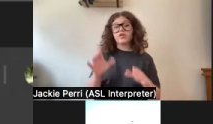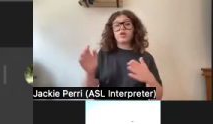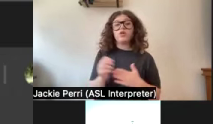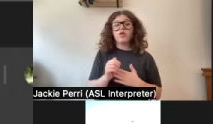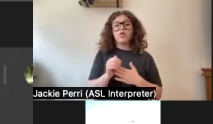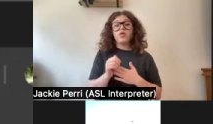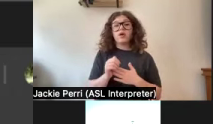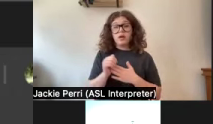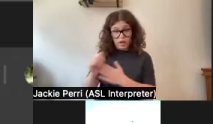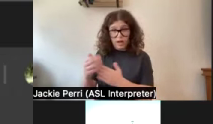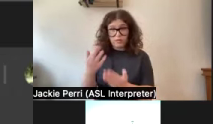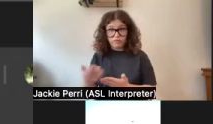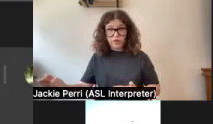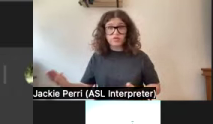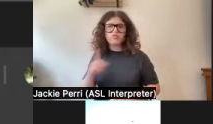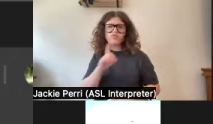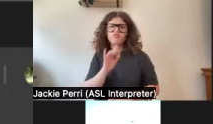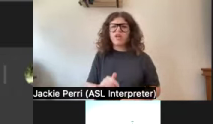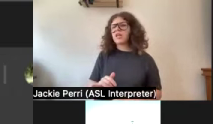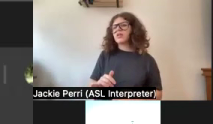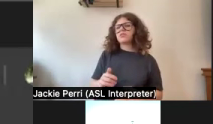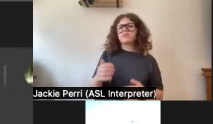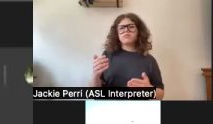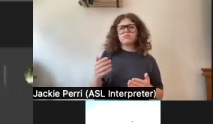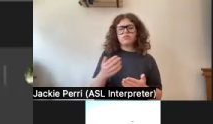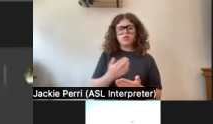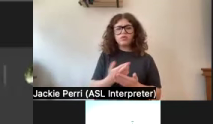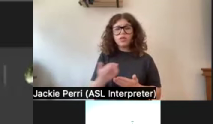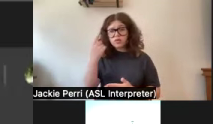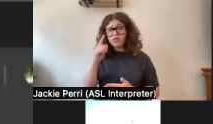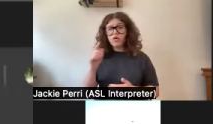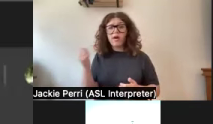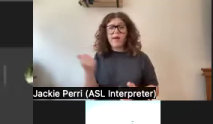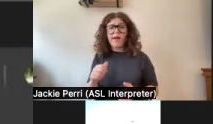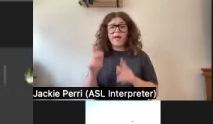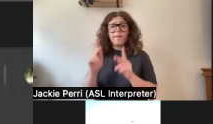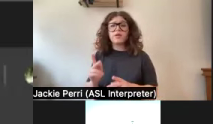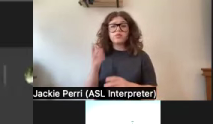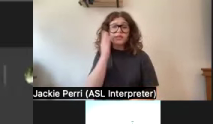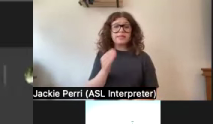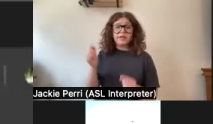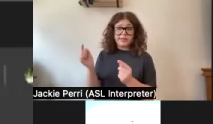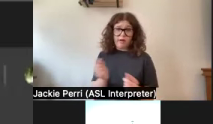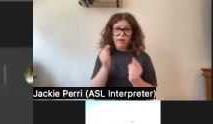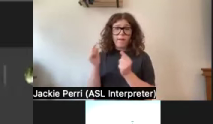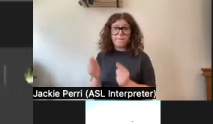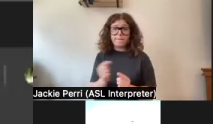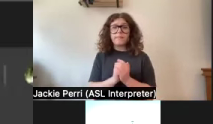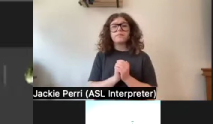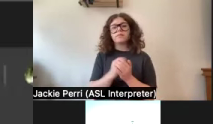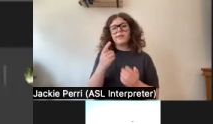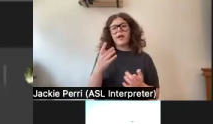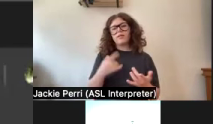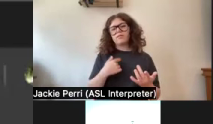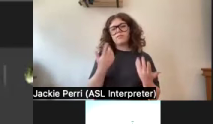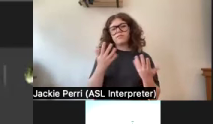gender-based violence, but really it's a resource for anyone who's experiencing harm. Because as I said, unfortunately, once